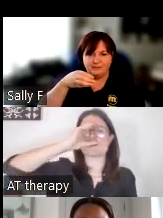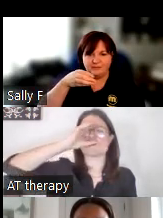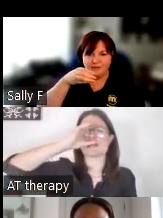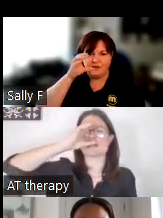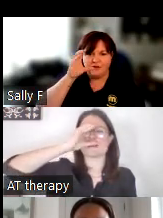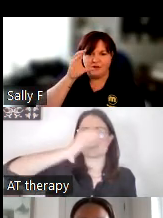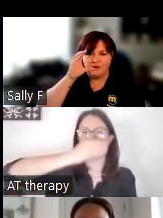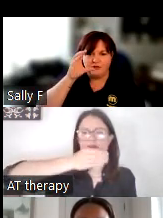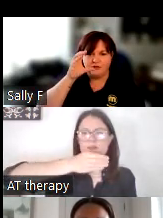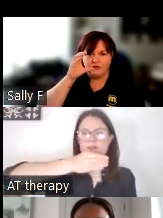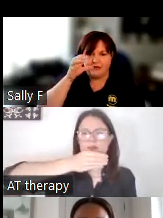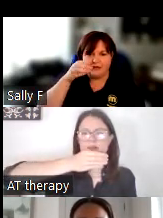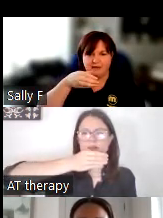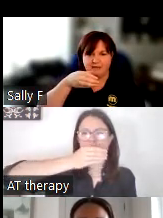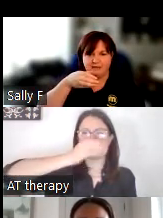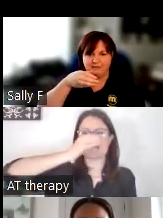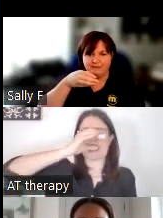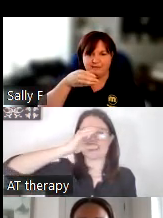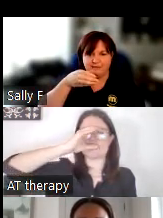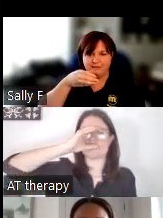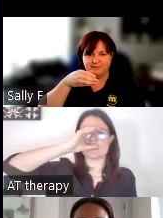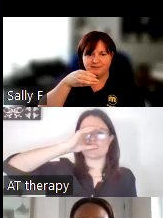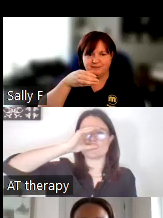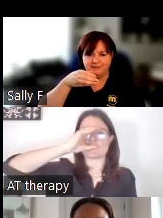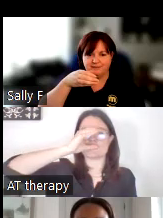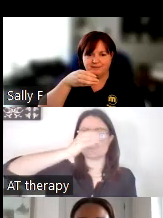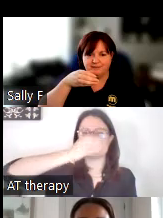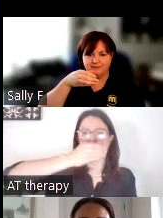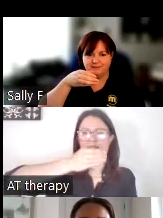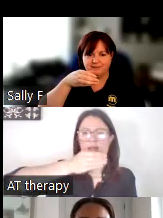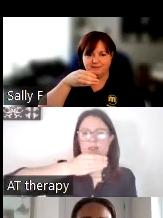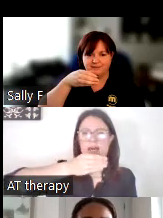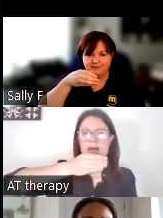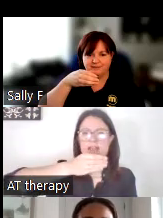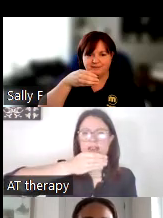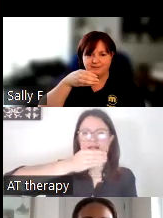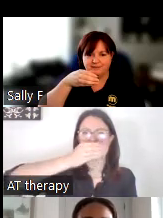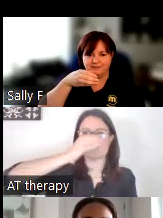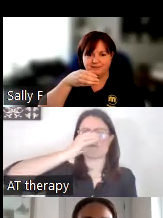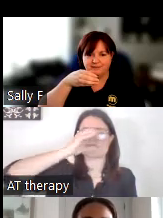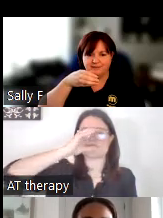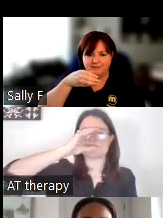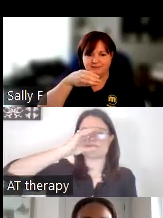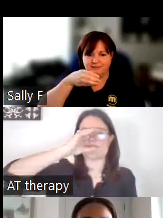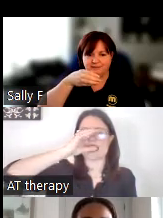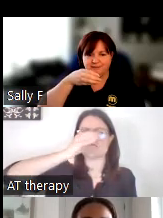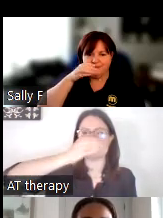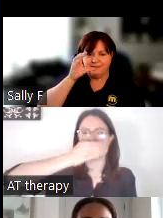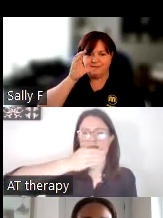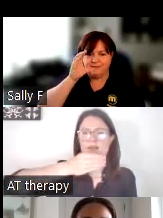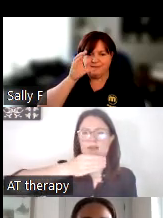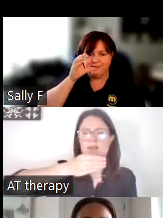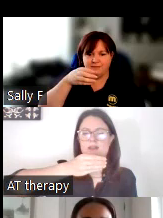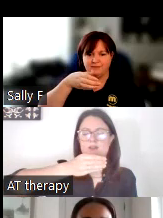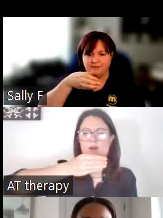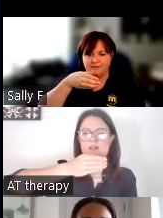it, drink. Drink. And again, just making sure that you're keeping your head still, because we're talking about a